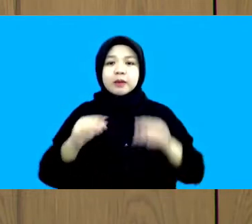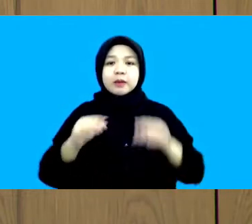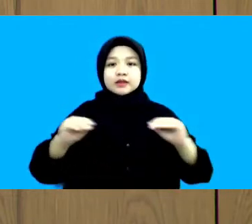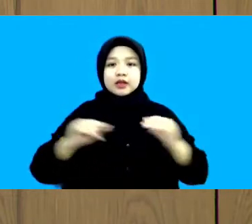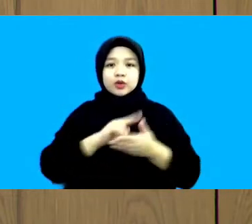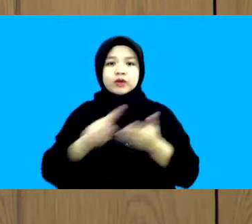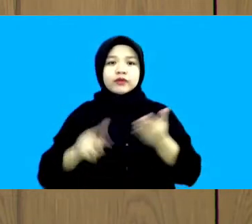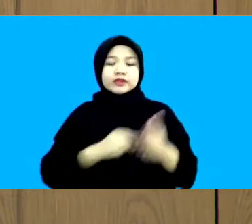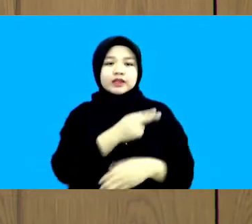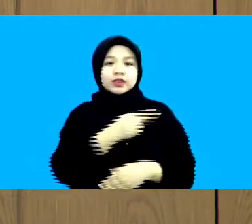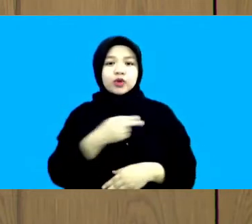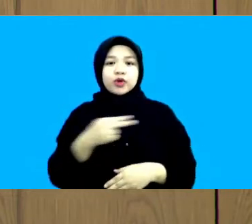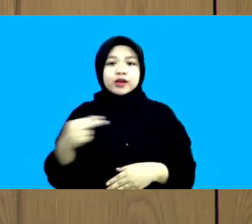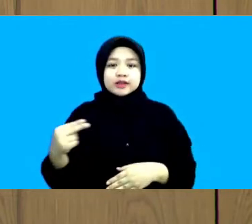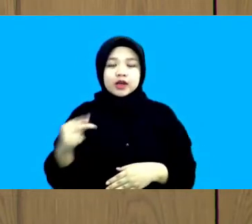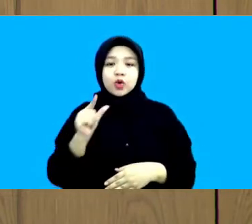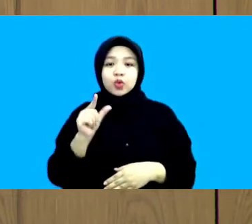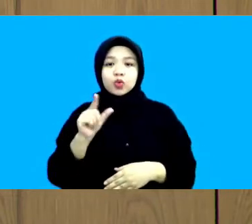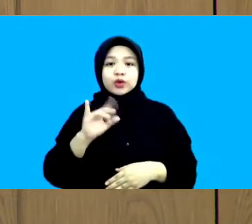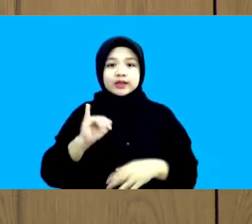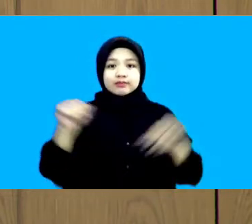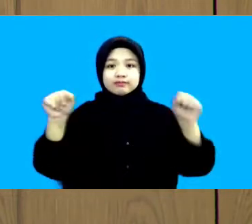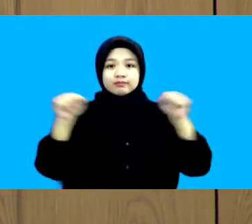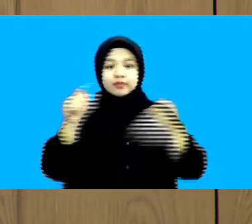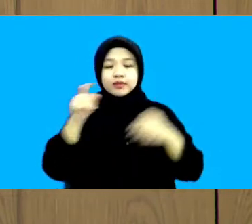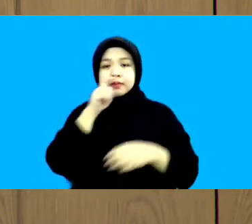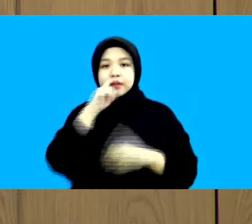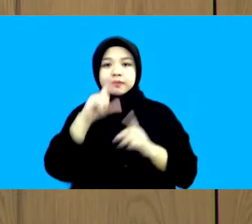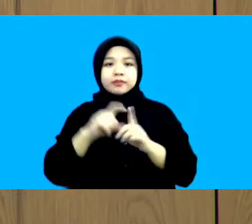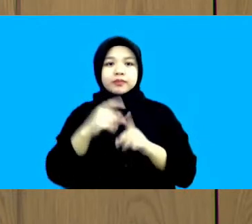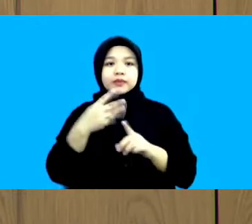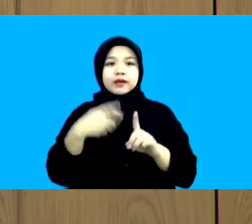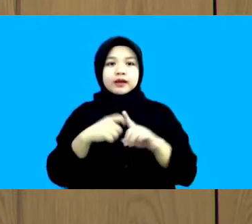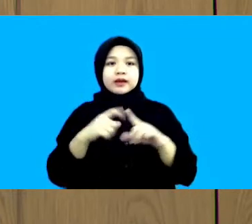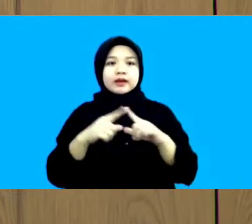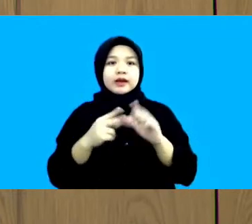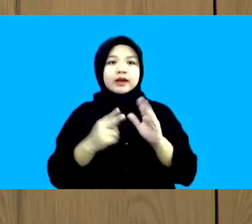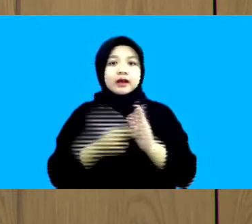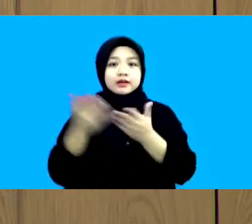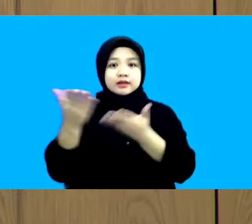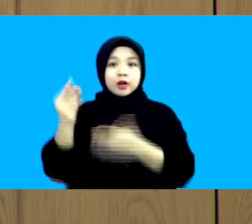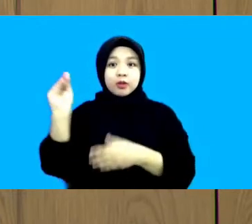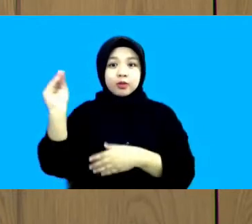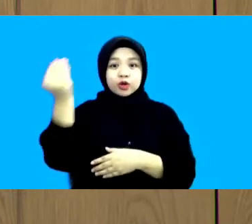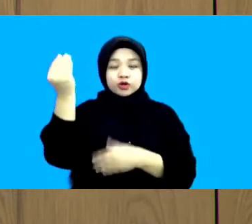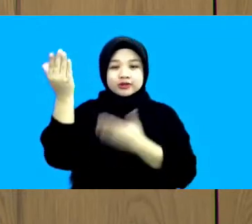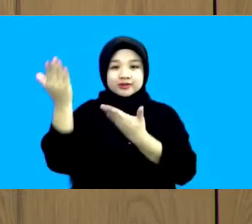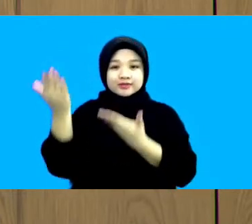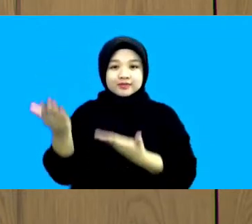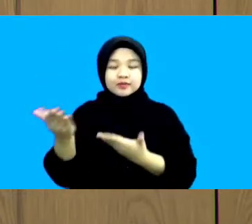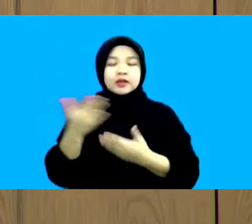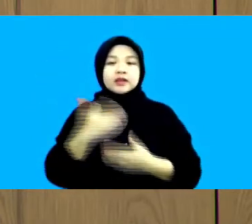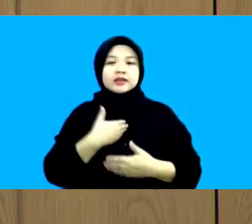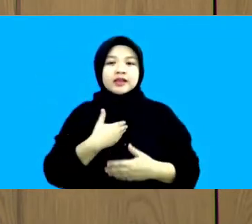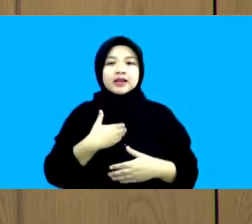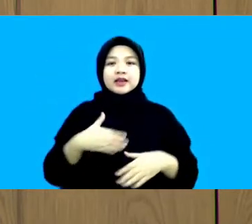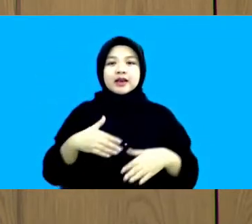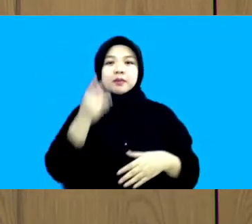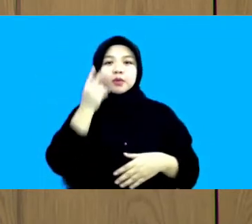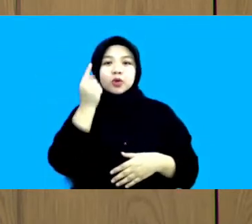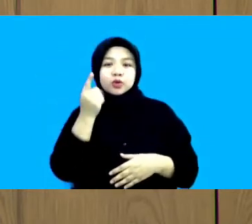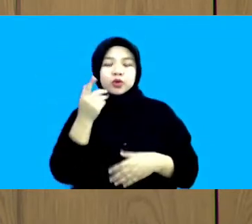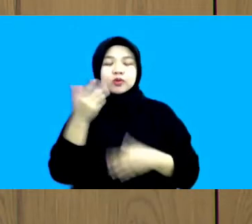with Dean Teguh Dartanto as my boss. So I'm so lucky that he's allowing me to